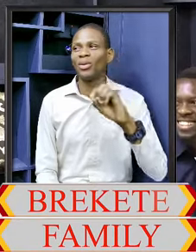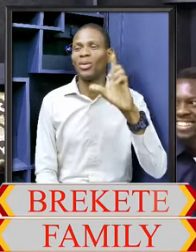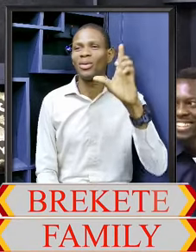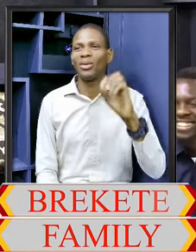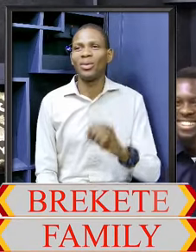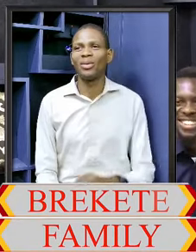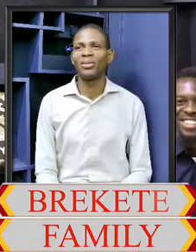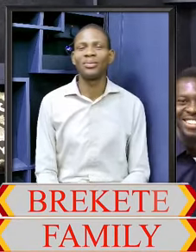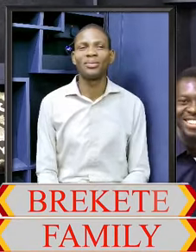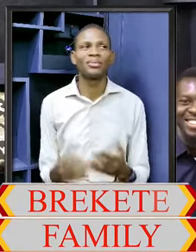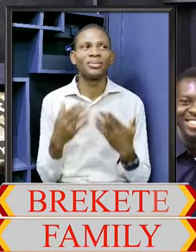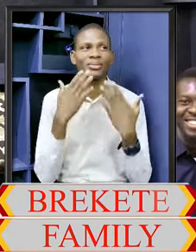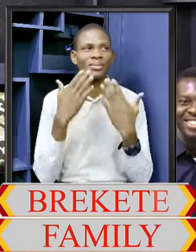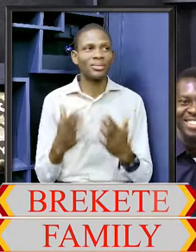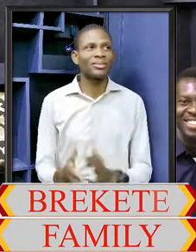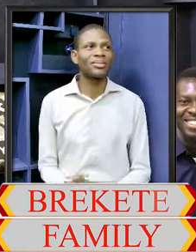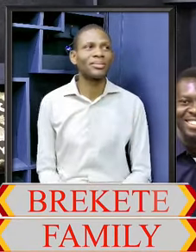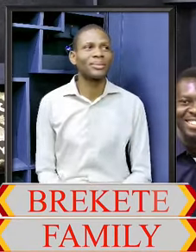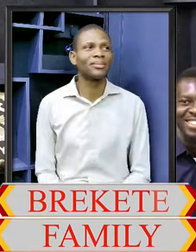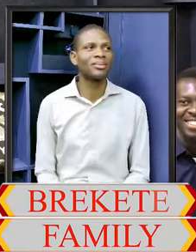Thank you very much, sir.